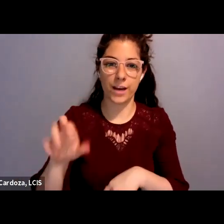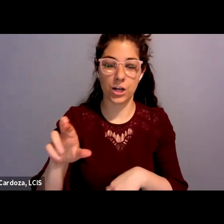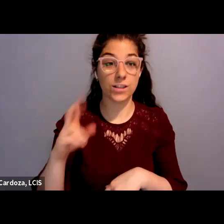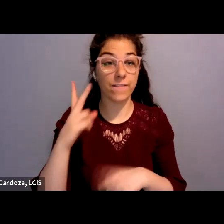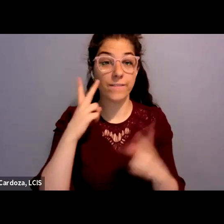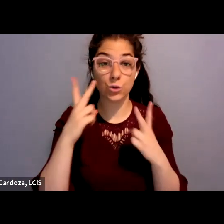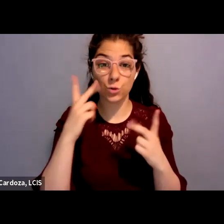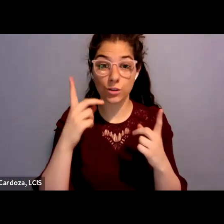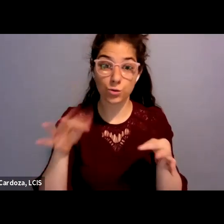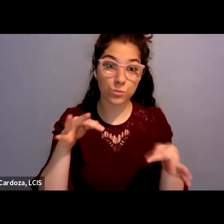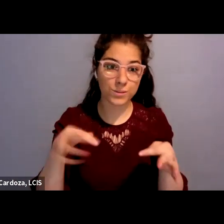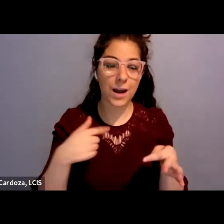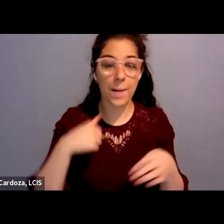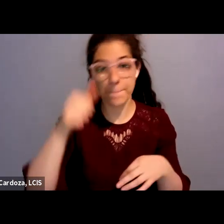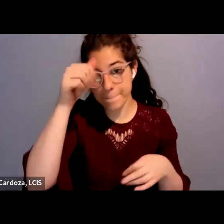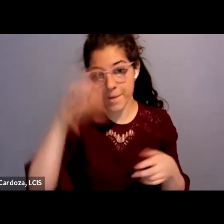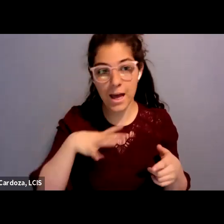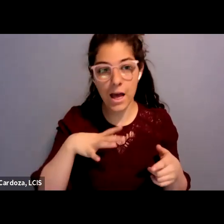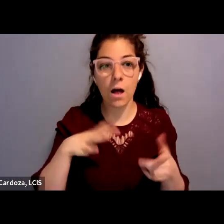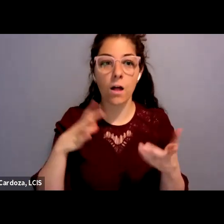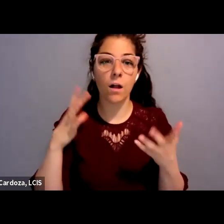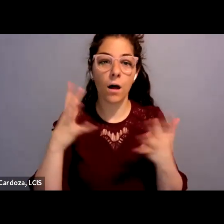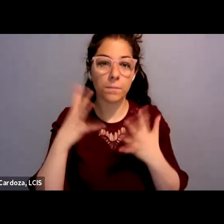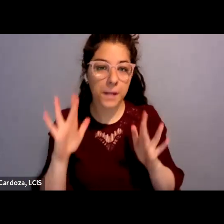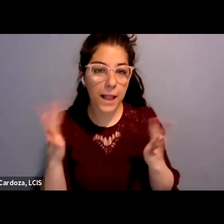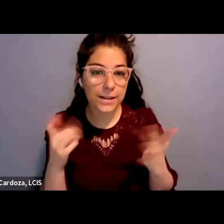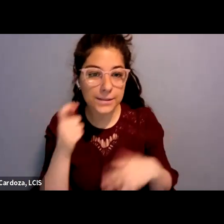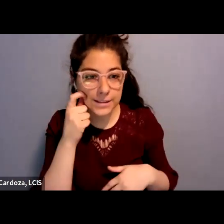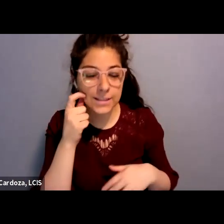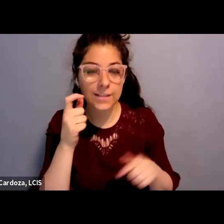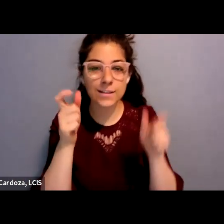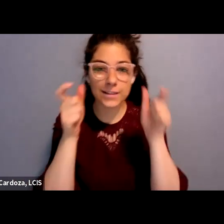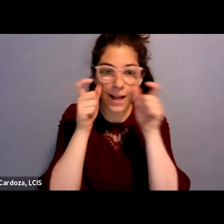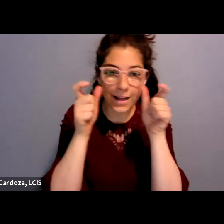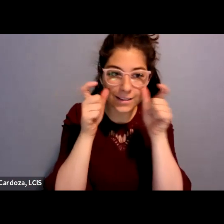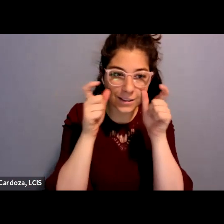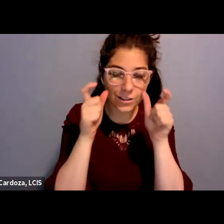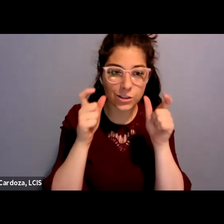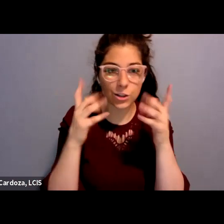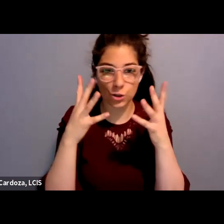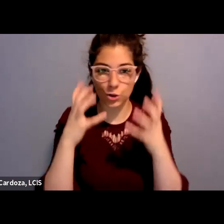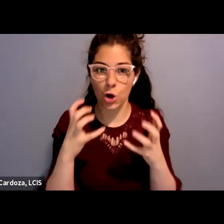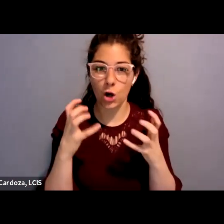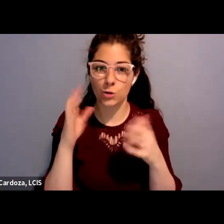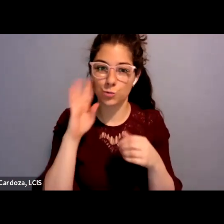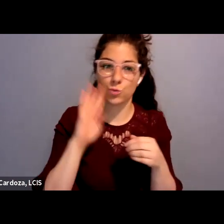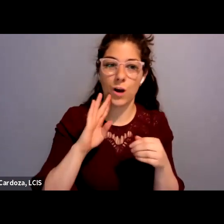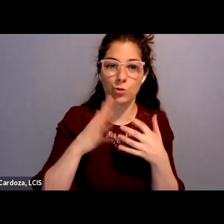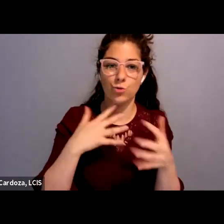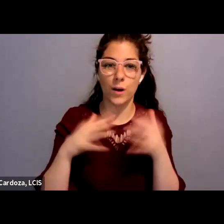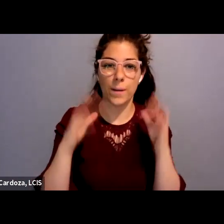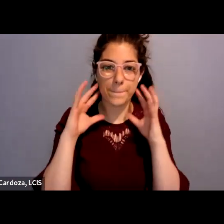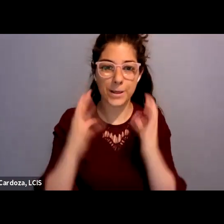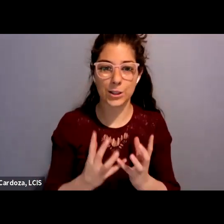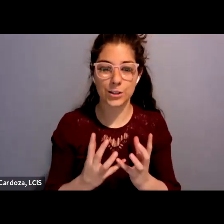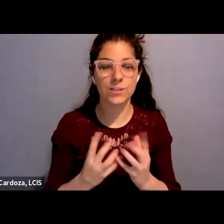male, medium complexion, wearing glasses. I have a predominant dark brown and gray beard. I'm wearing a